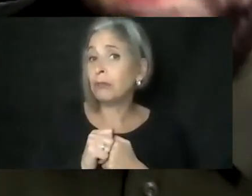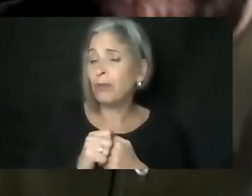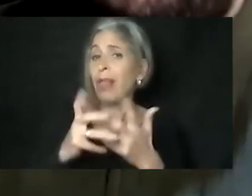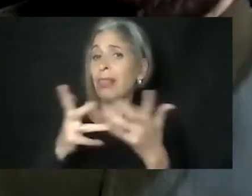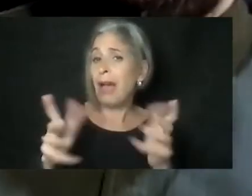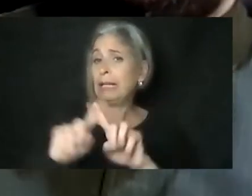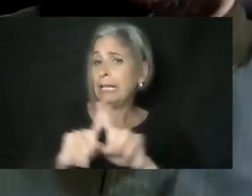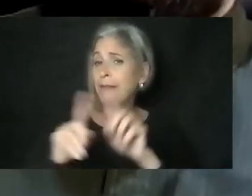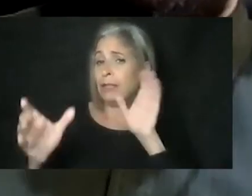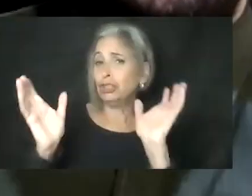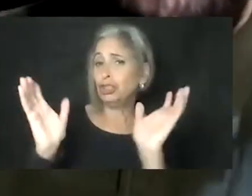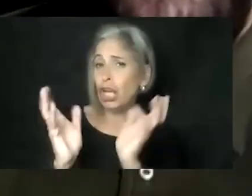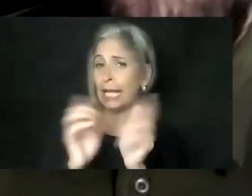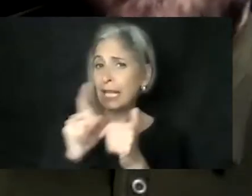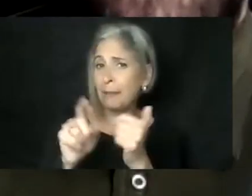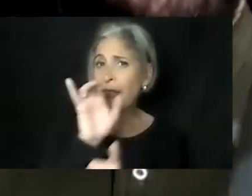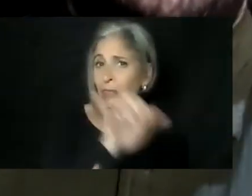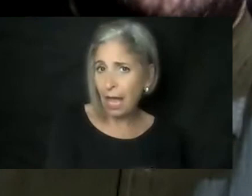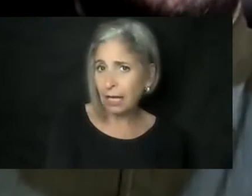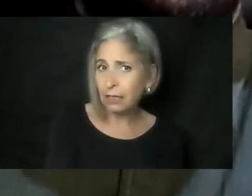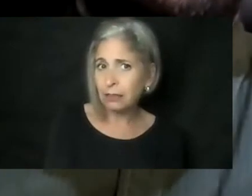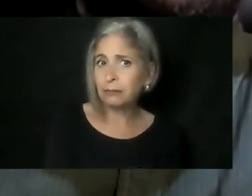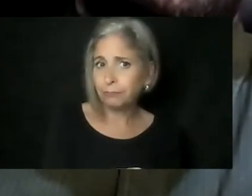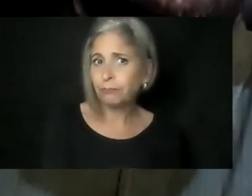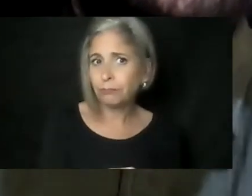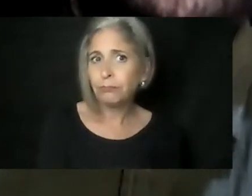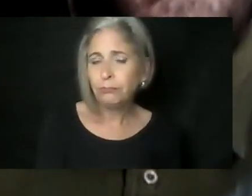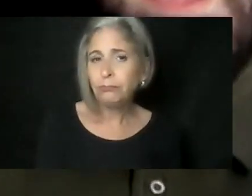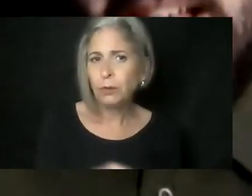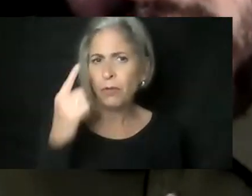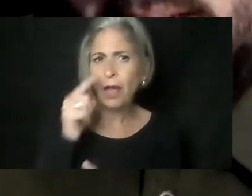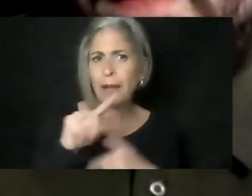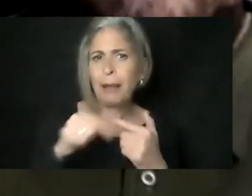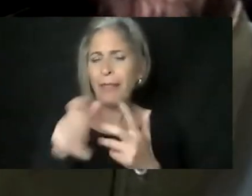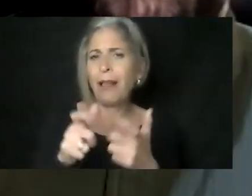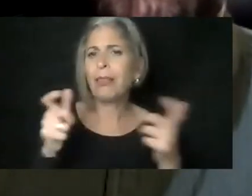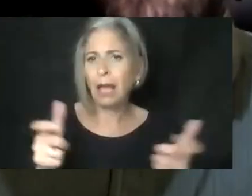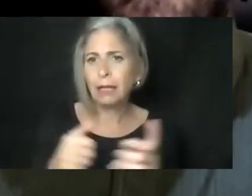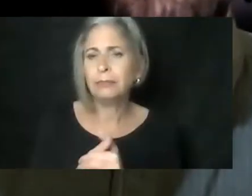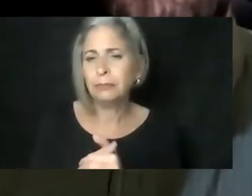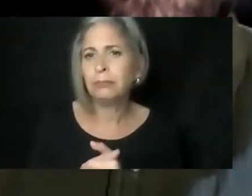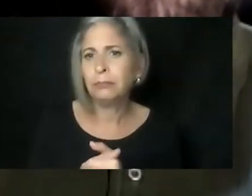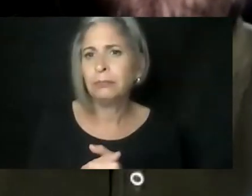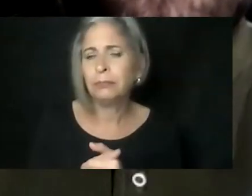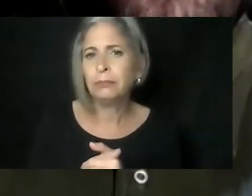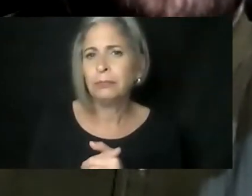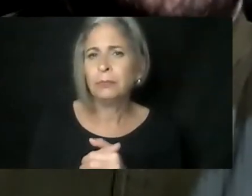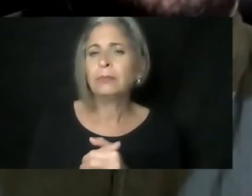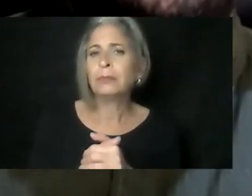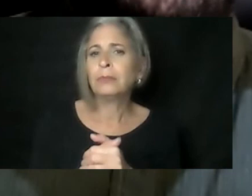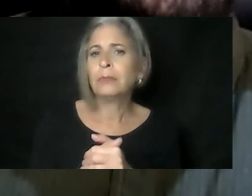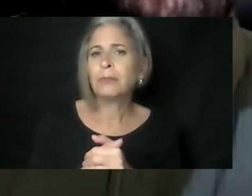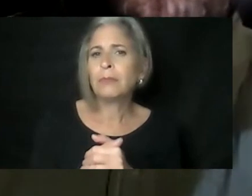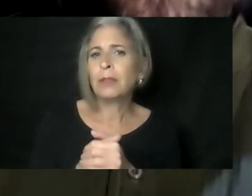it, and sort of iterated on that and thought about that a lot, and I mean, there's kind of a few